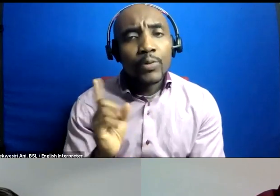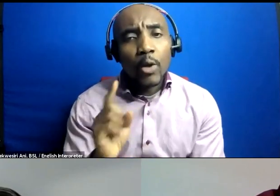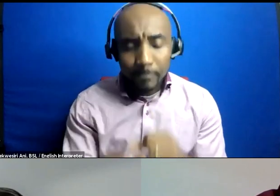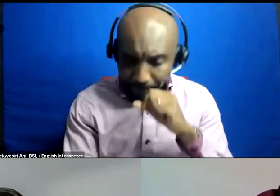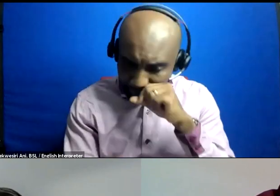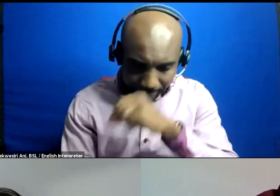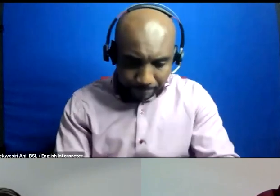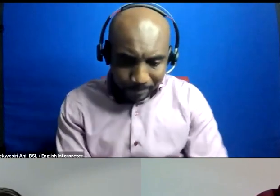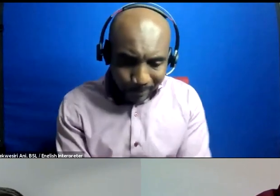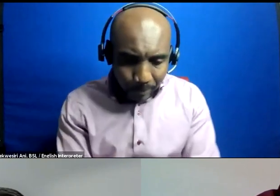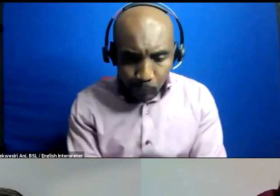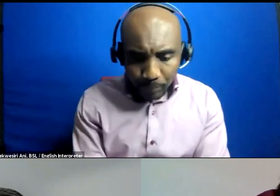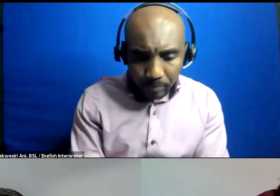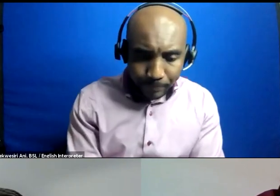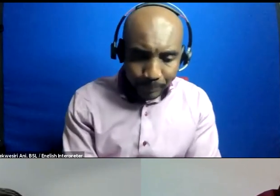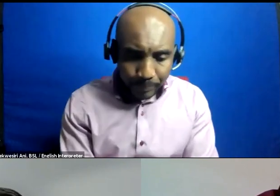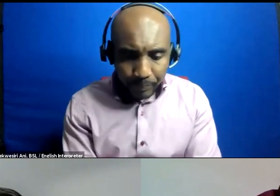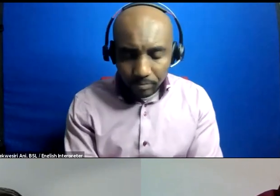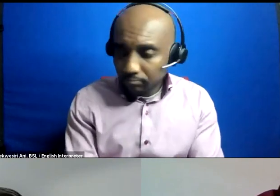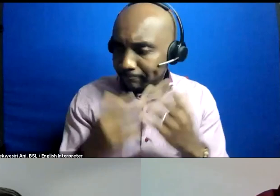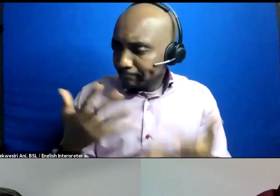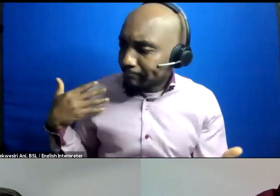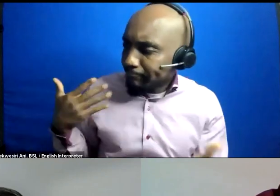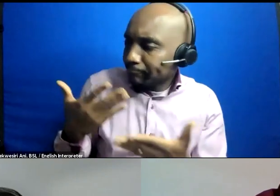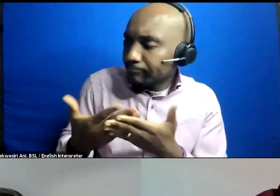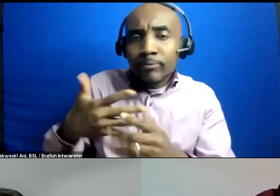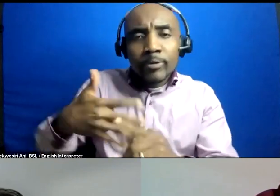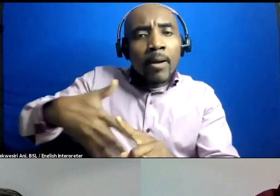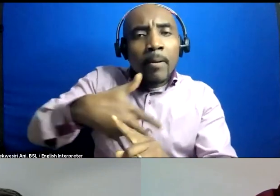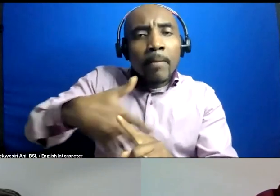just kind of give a bit of a background about where we are now, and the